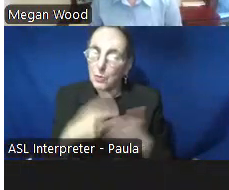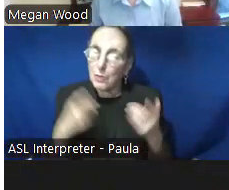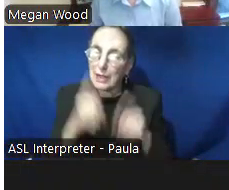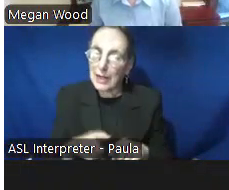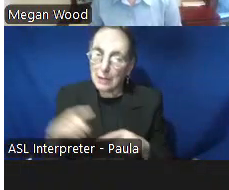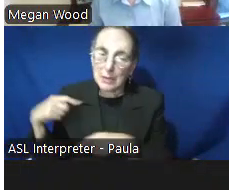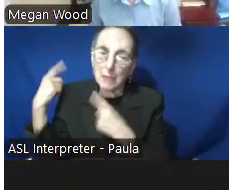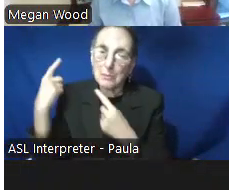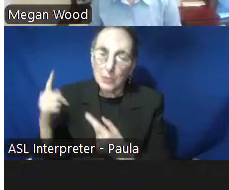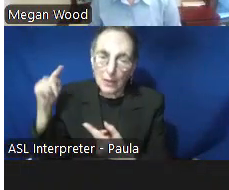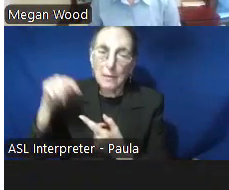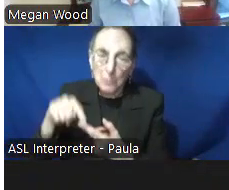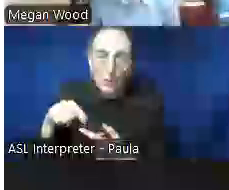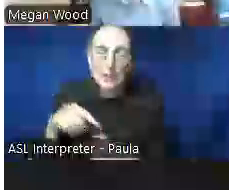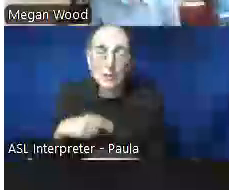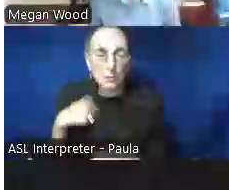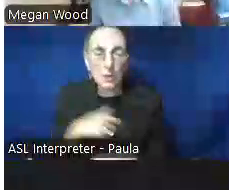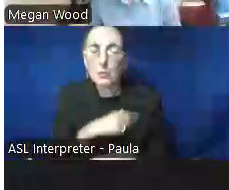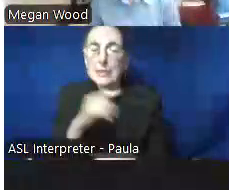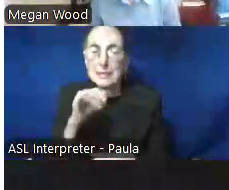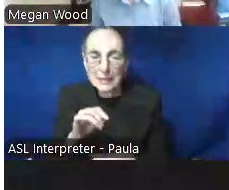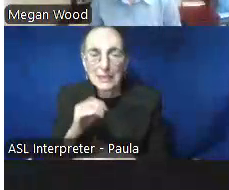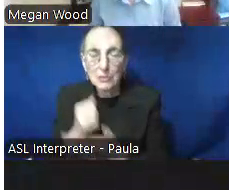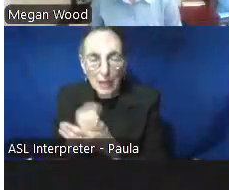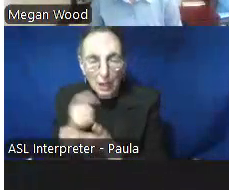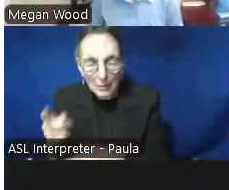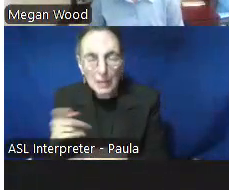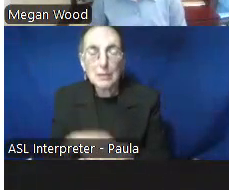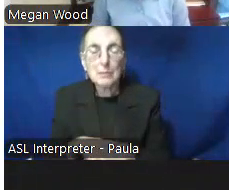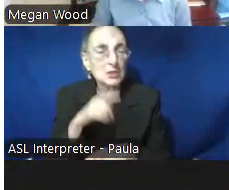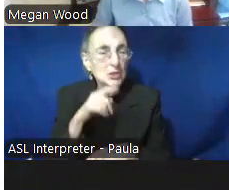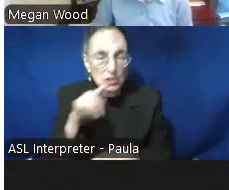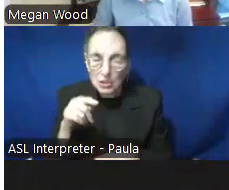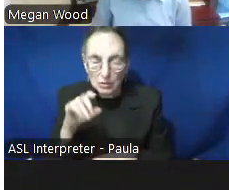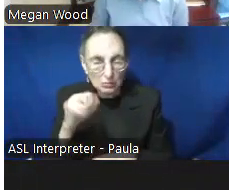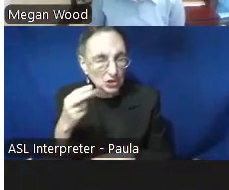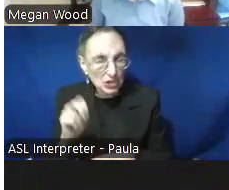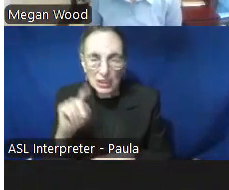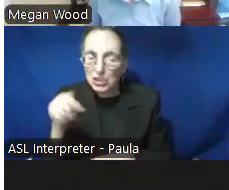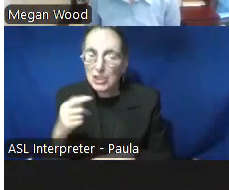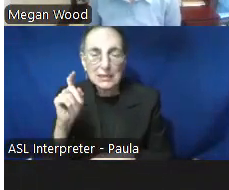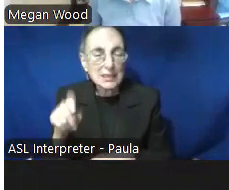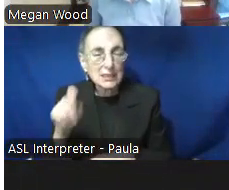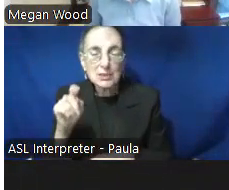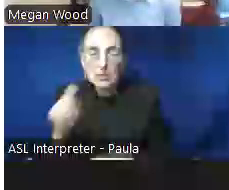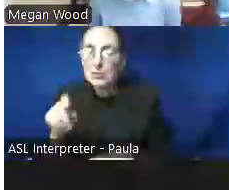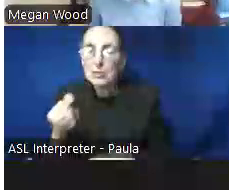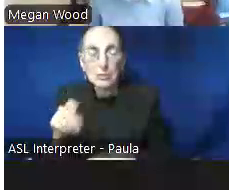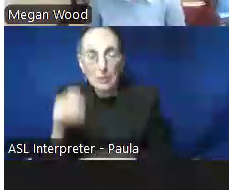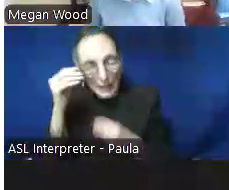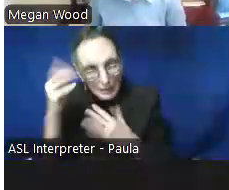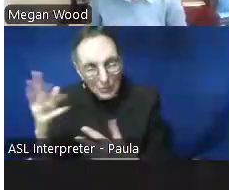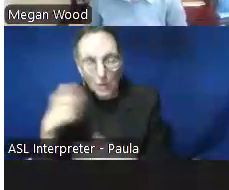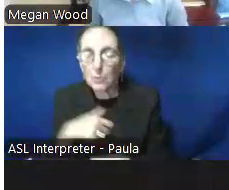him out. It was just a matter of her reinforcing to him that we had applied for a very low cost